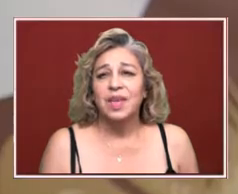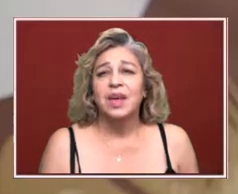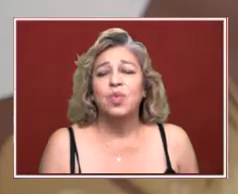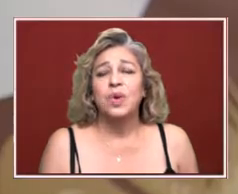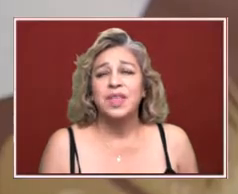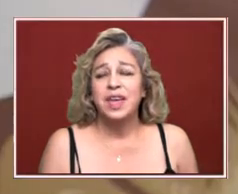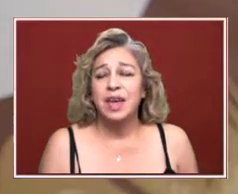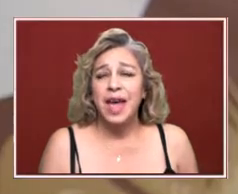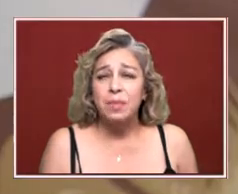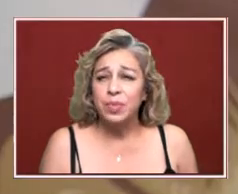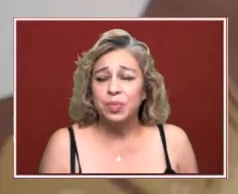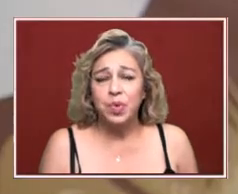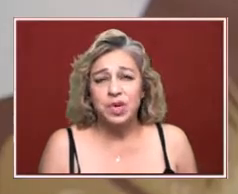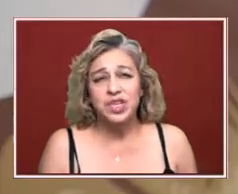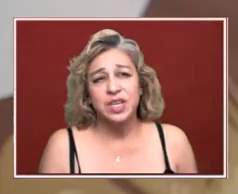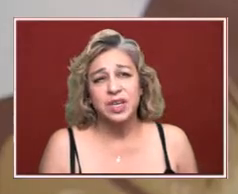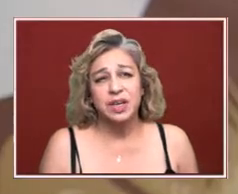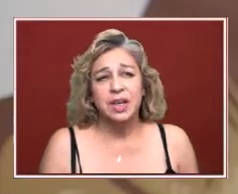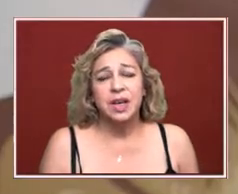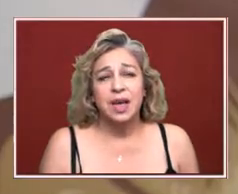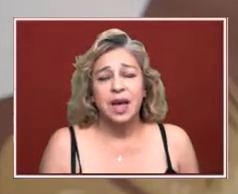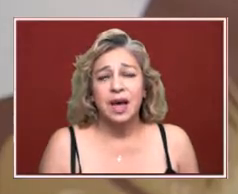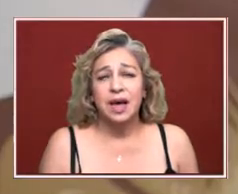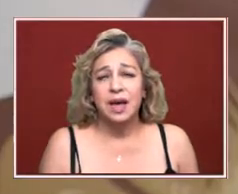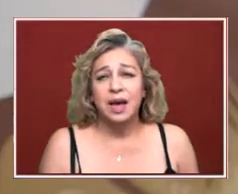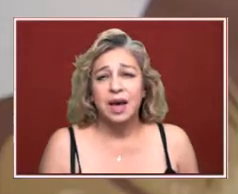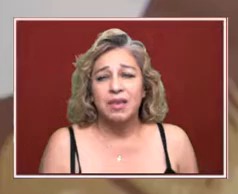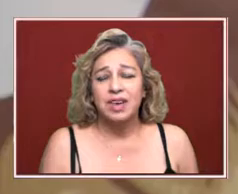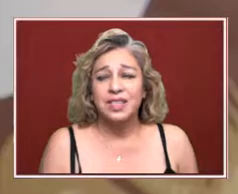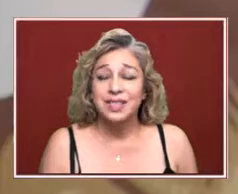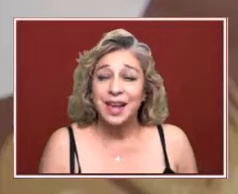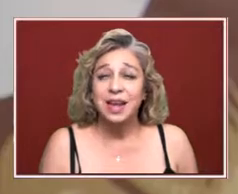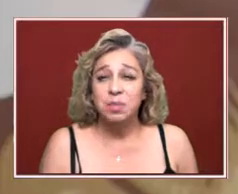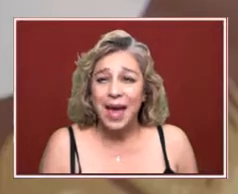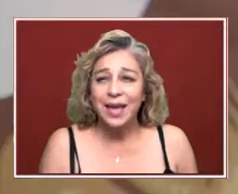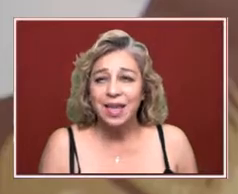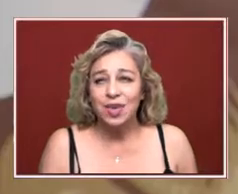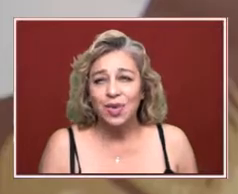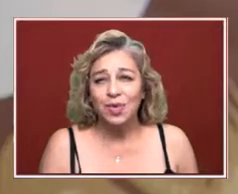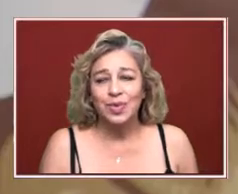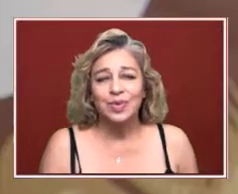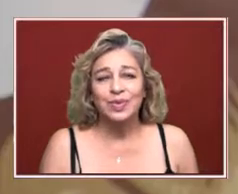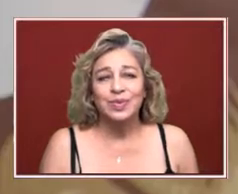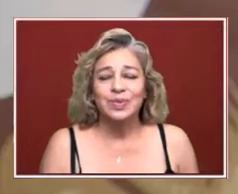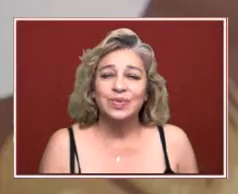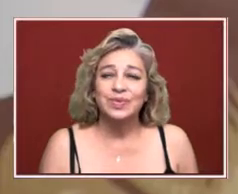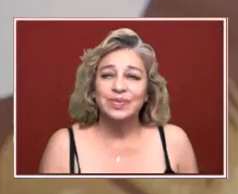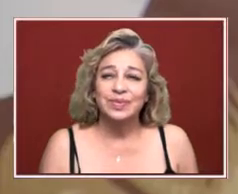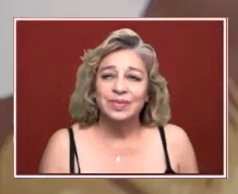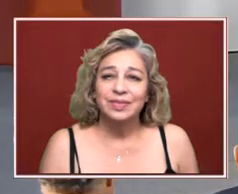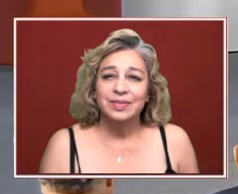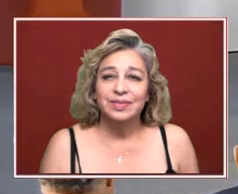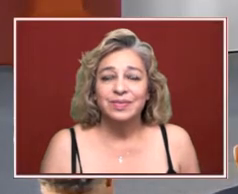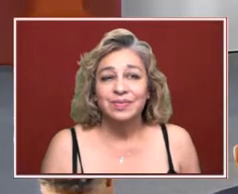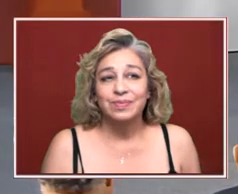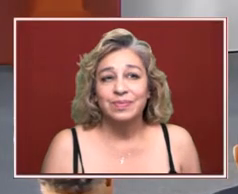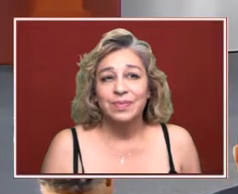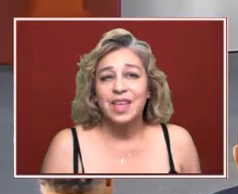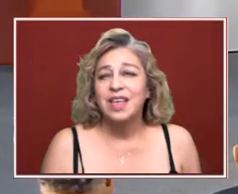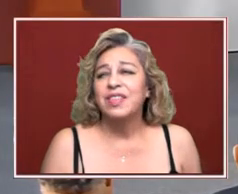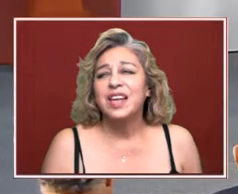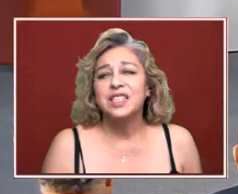sociedad. With a ample portion of our society backing you. Muy